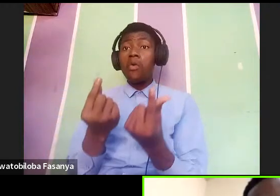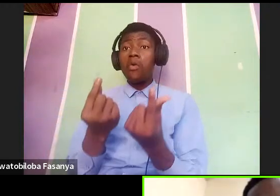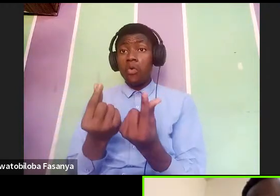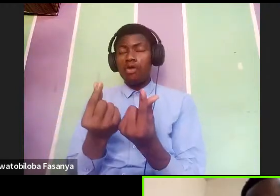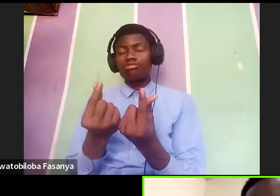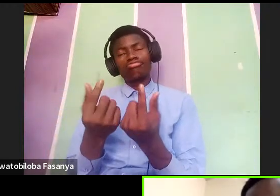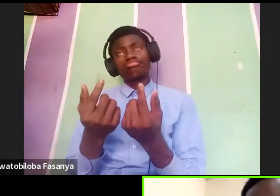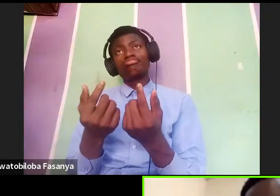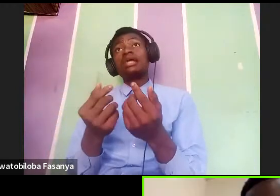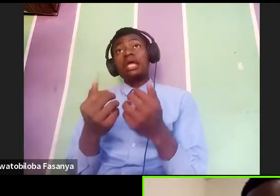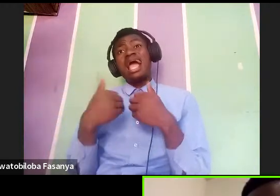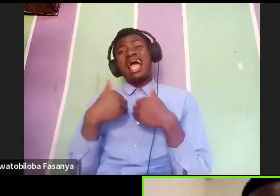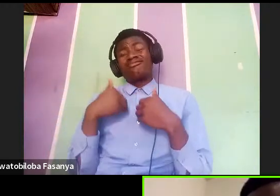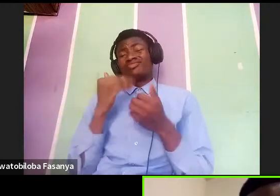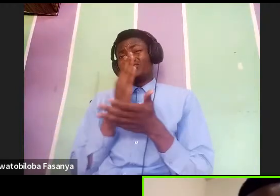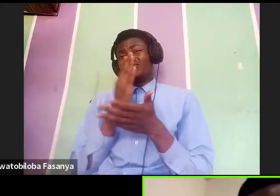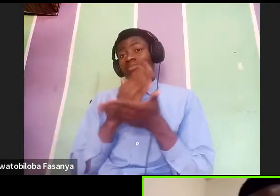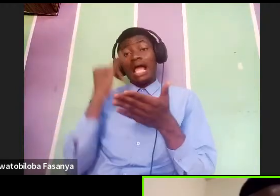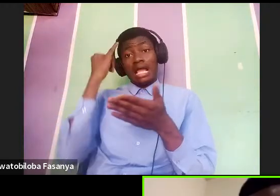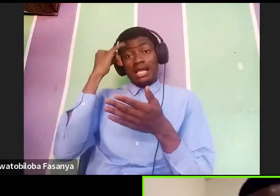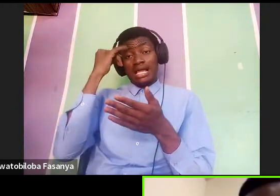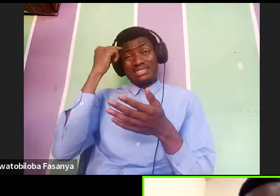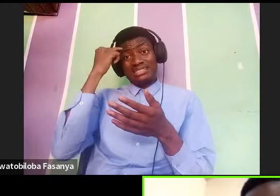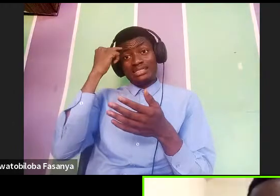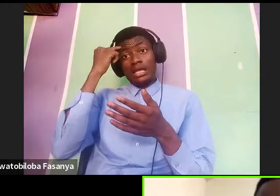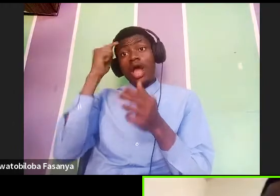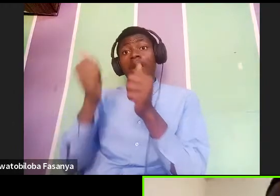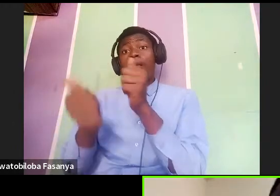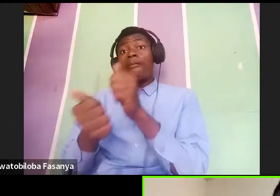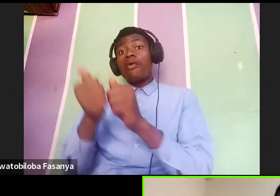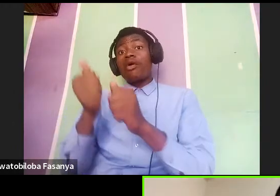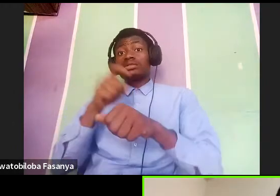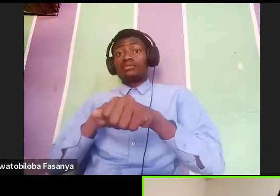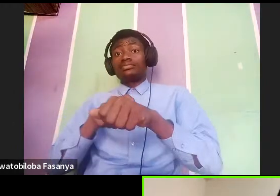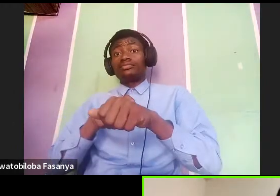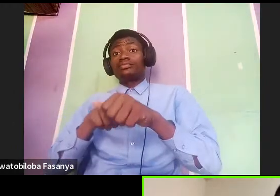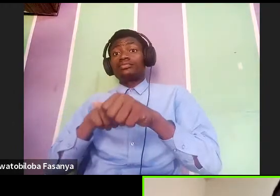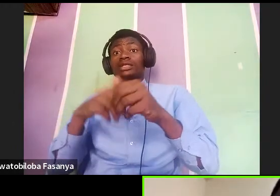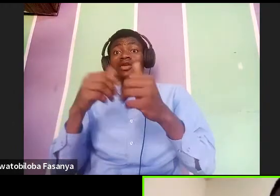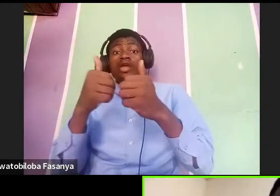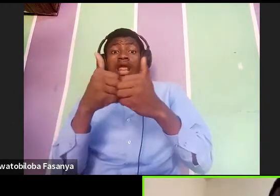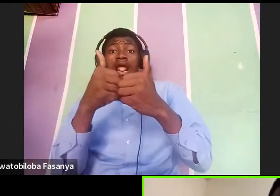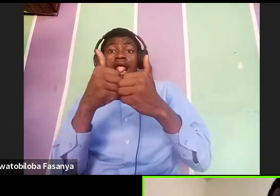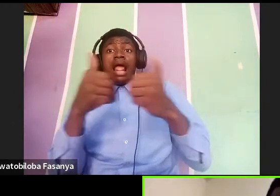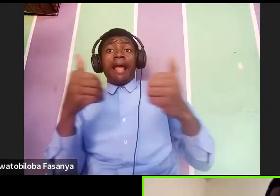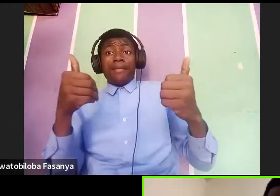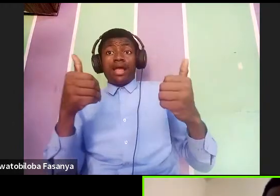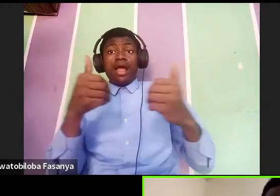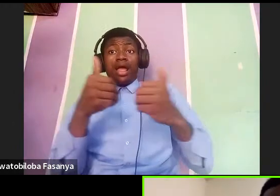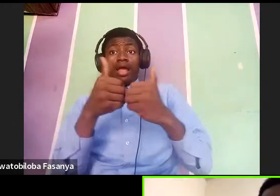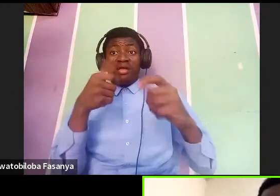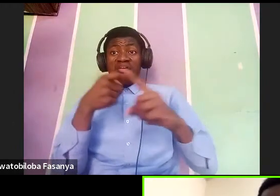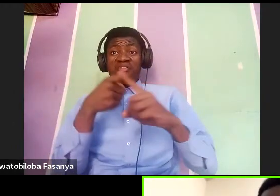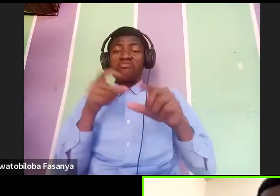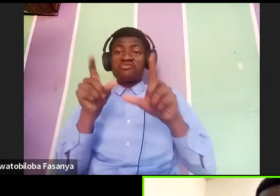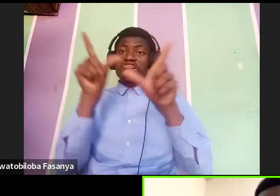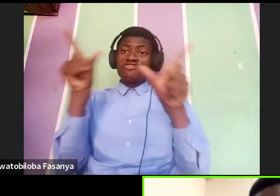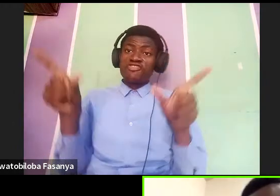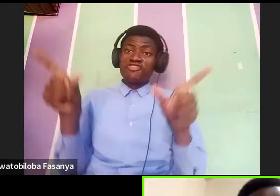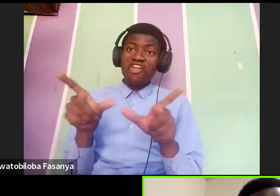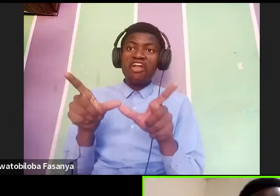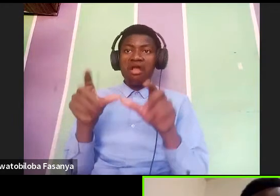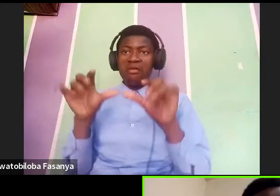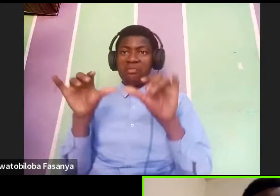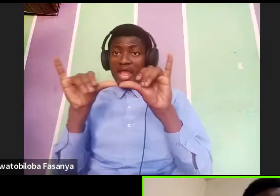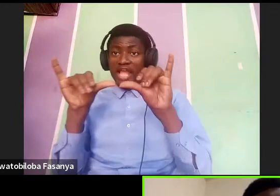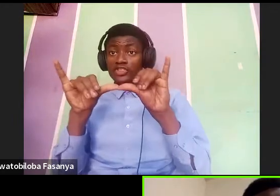thing, I think most times, I think this comes first, sorry, apart from we talking about the local measures and so on, but if